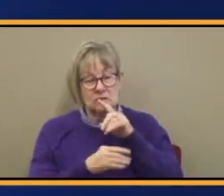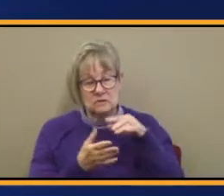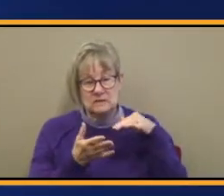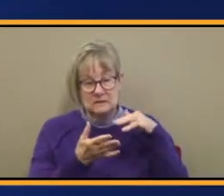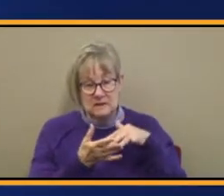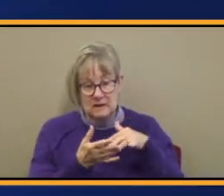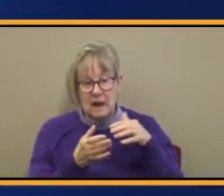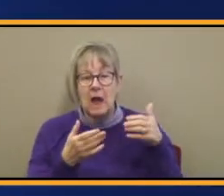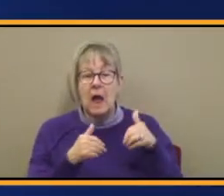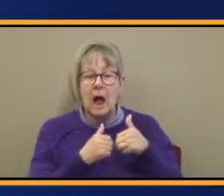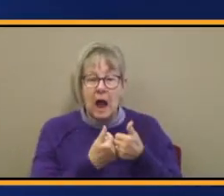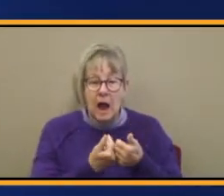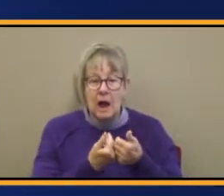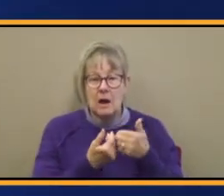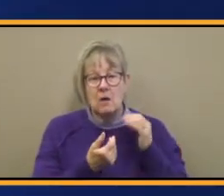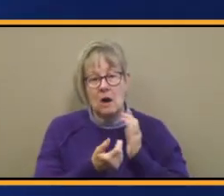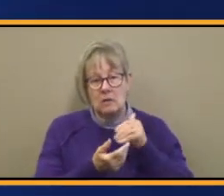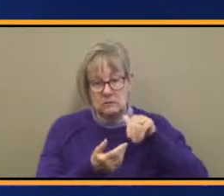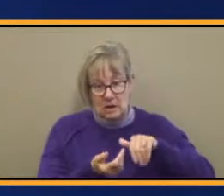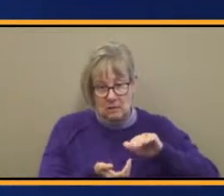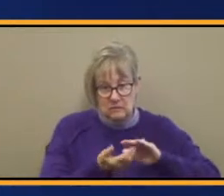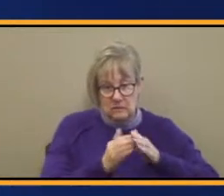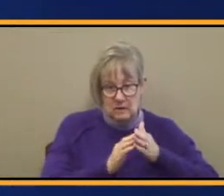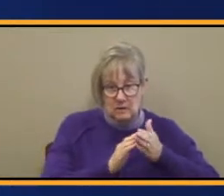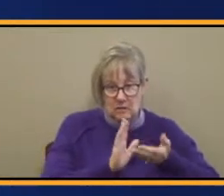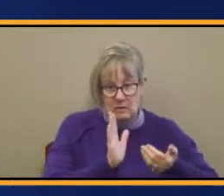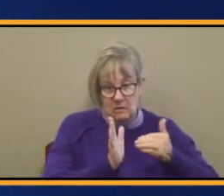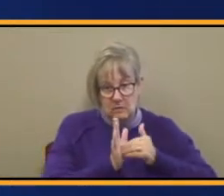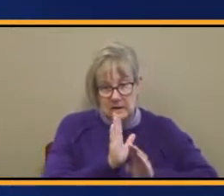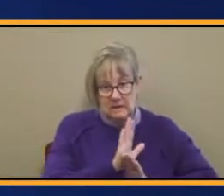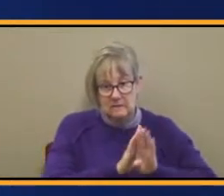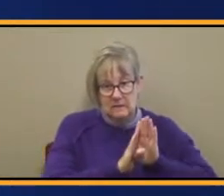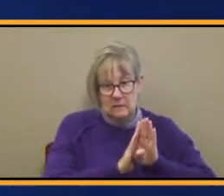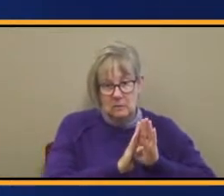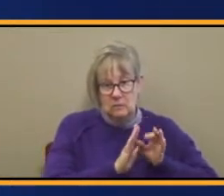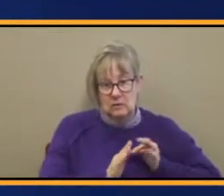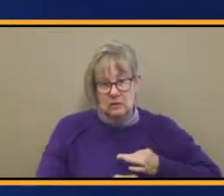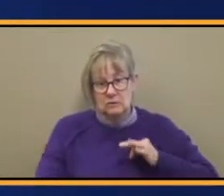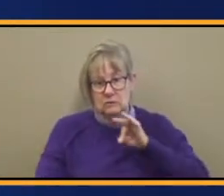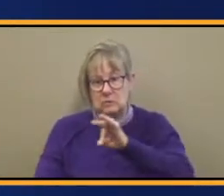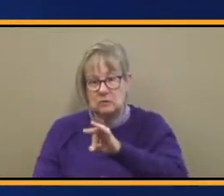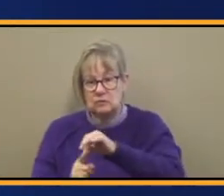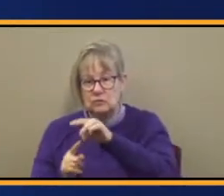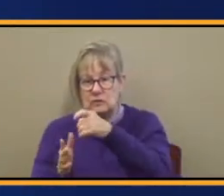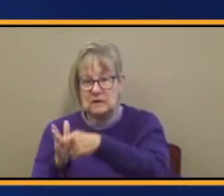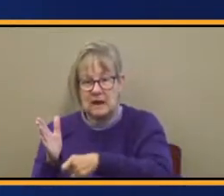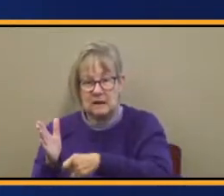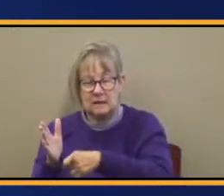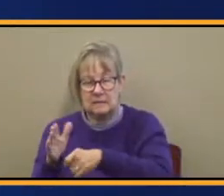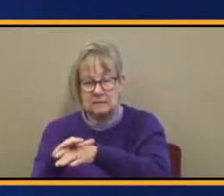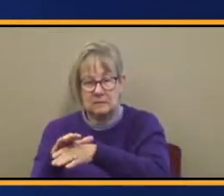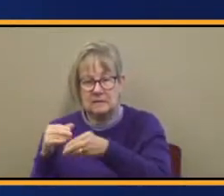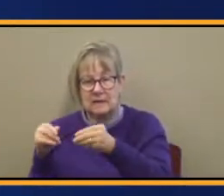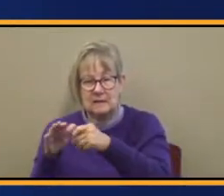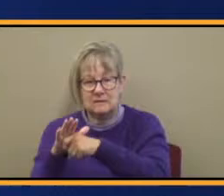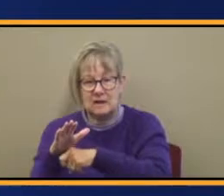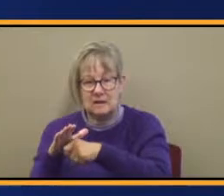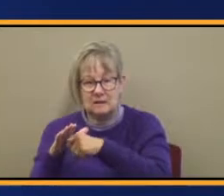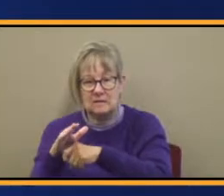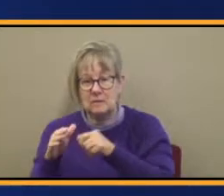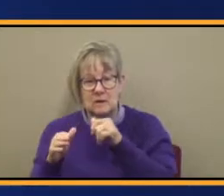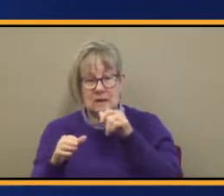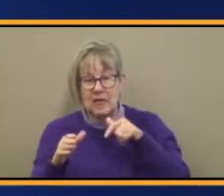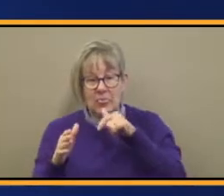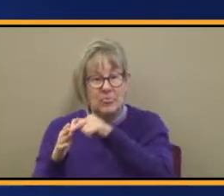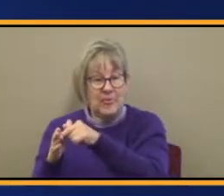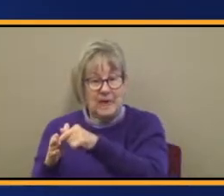how our downtown redevelopment would attribute to our tax base. We don't have that in our current formulas. Is that correct?